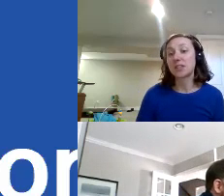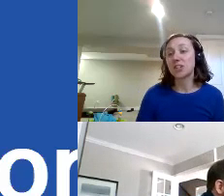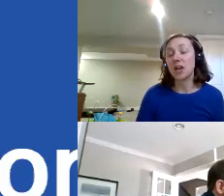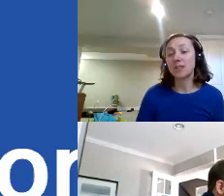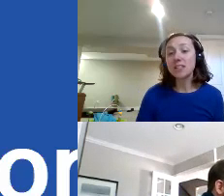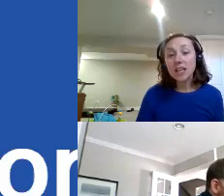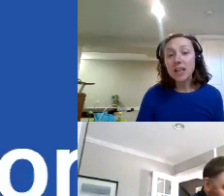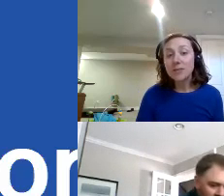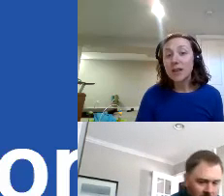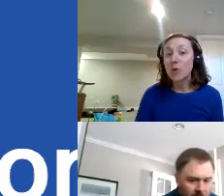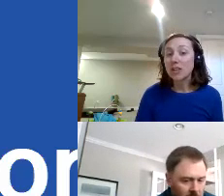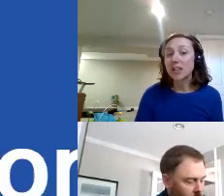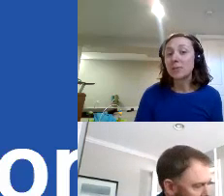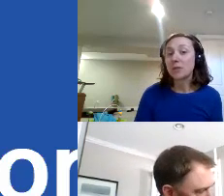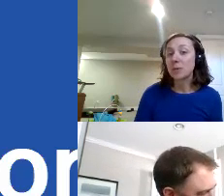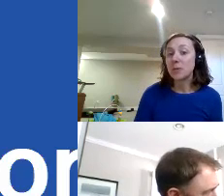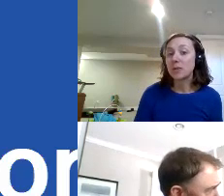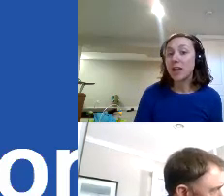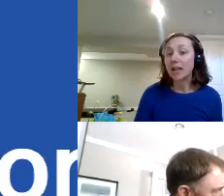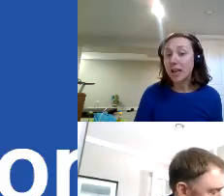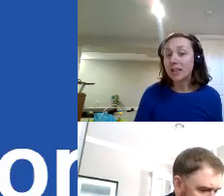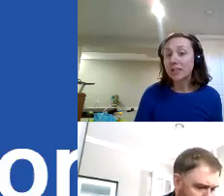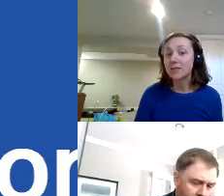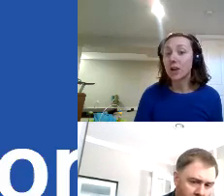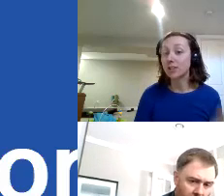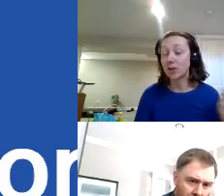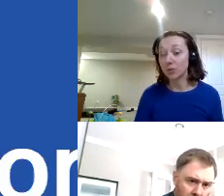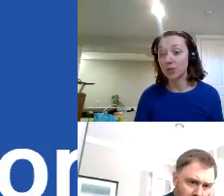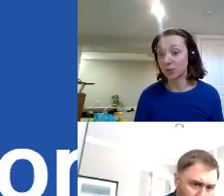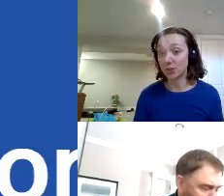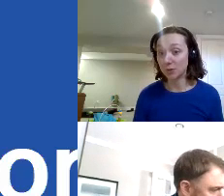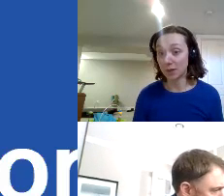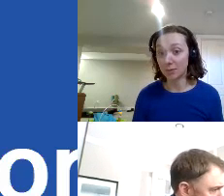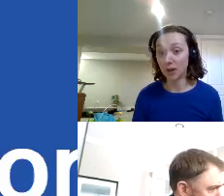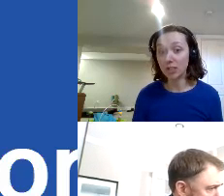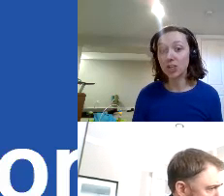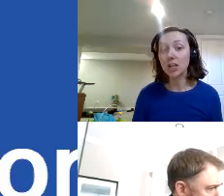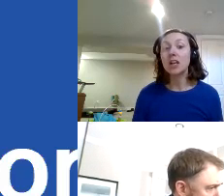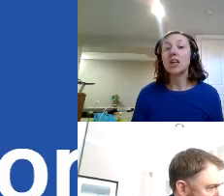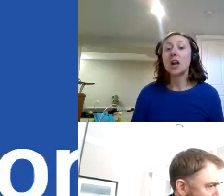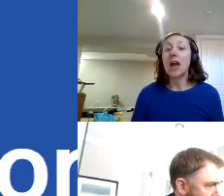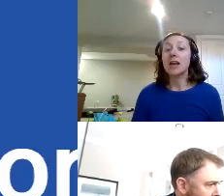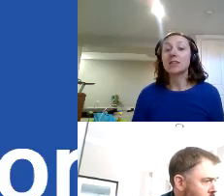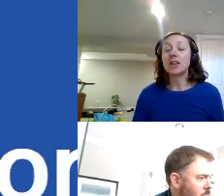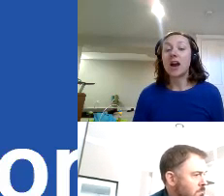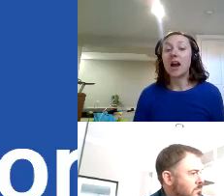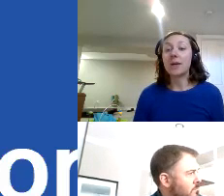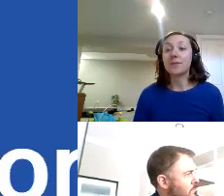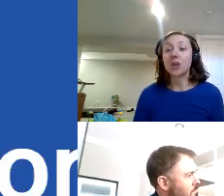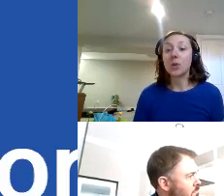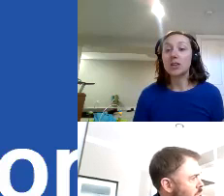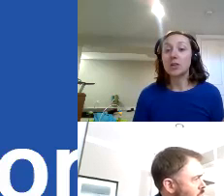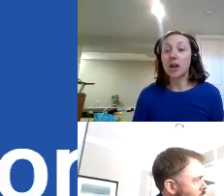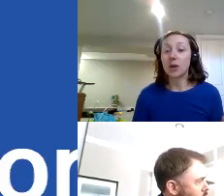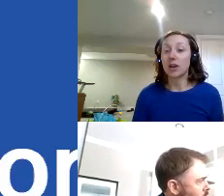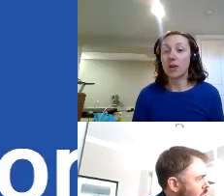data visualization up to date and make it more accessible for people to access, and for us to also to just use within the branch. And,